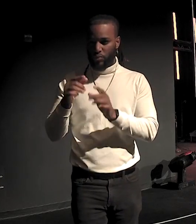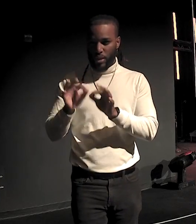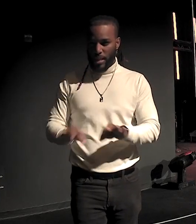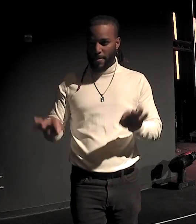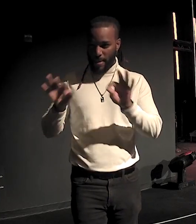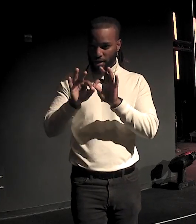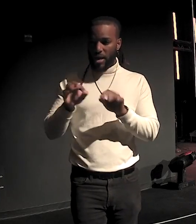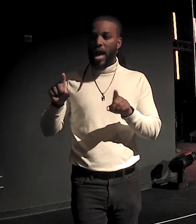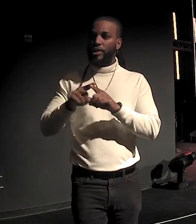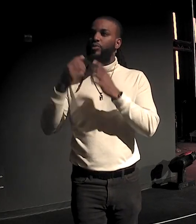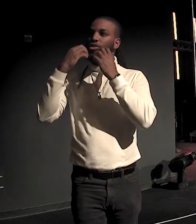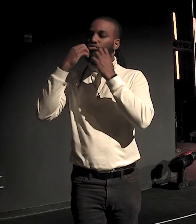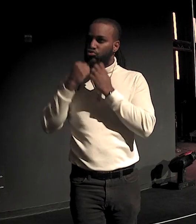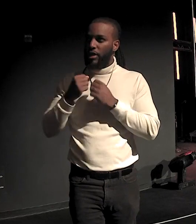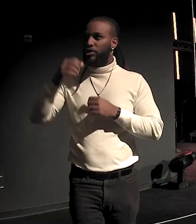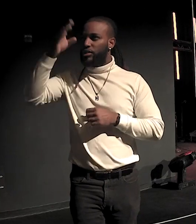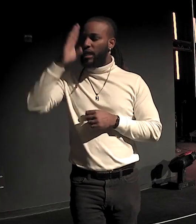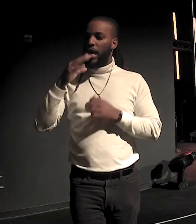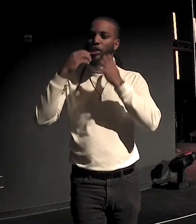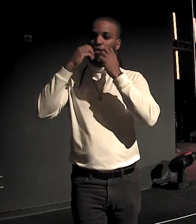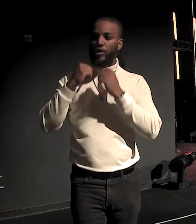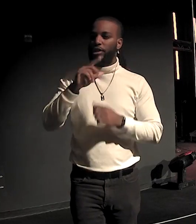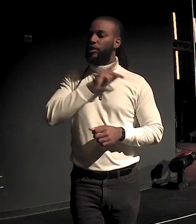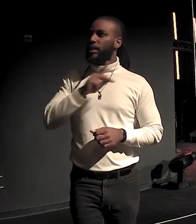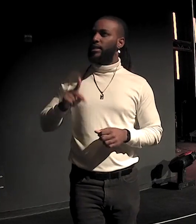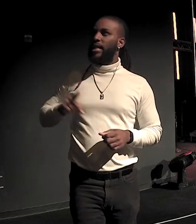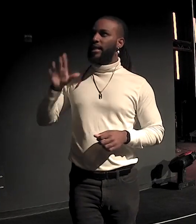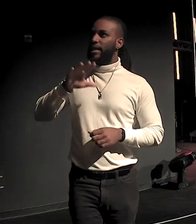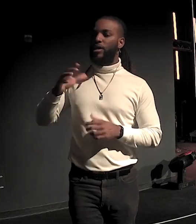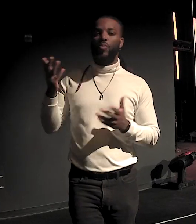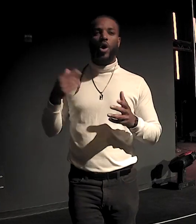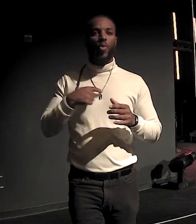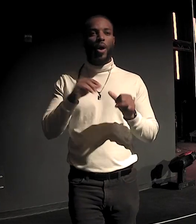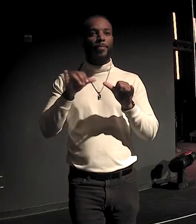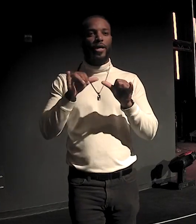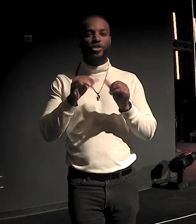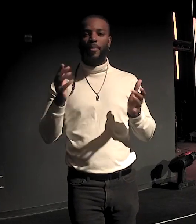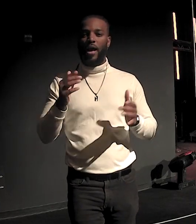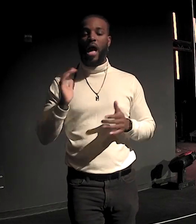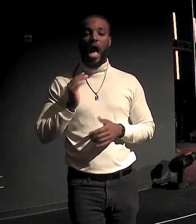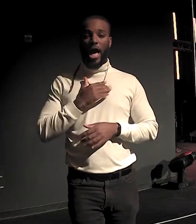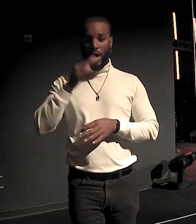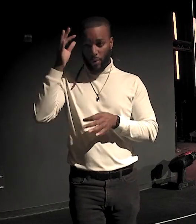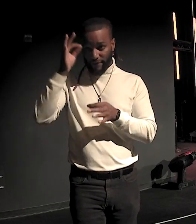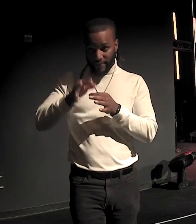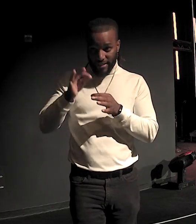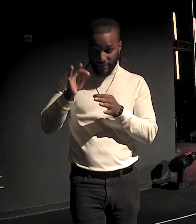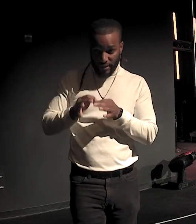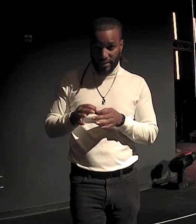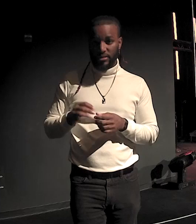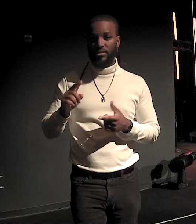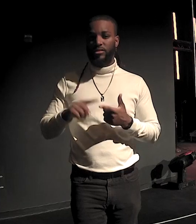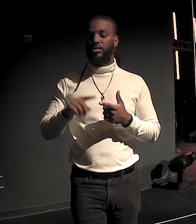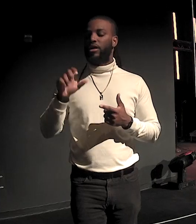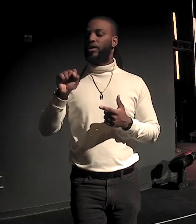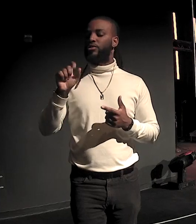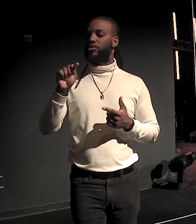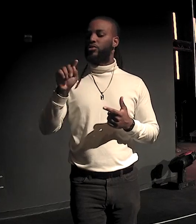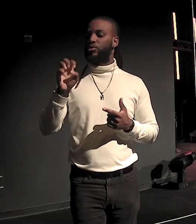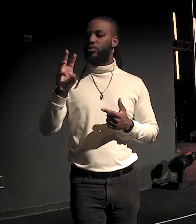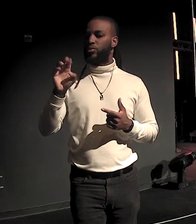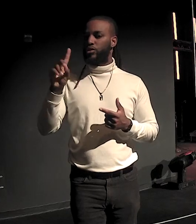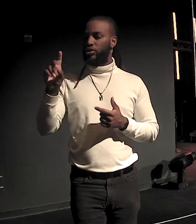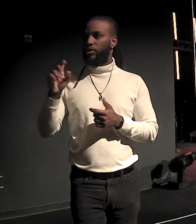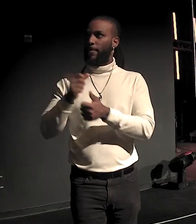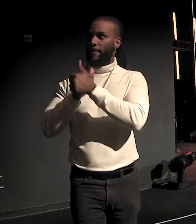God, and as we treasure his kingdom, then what we're measured by is by our faithfulness, our stewardship, and